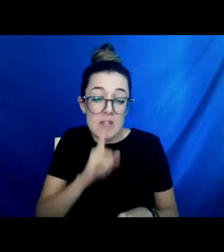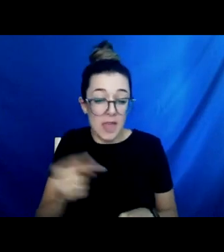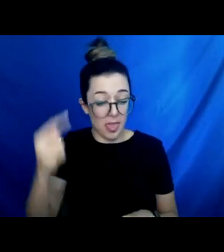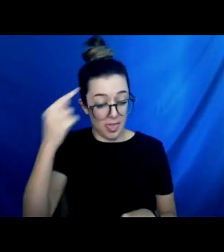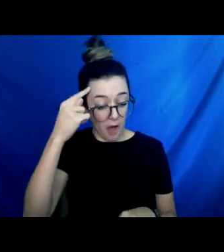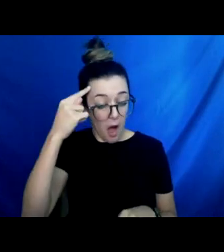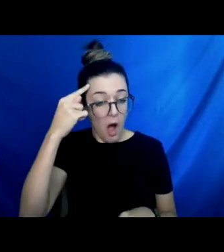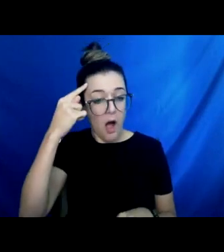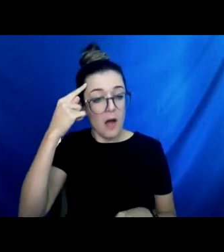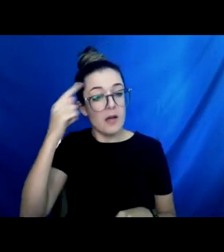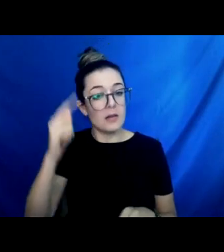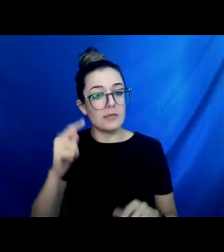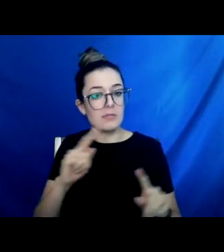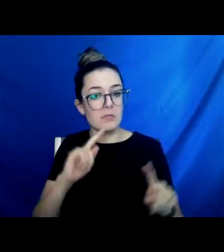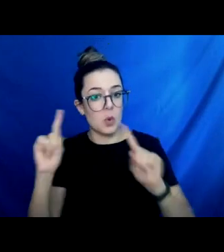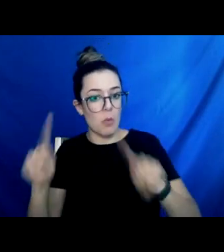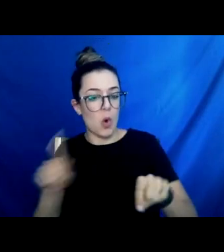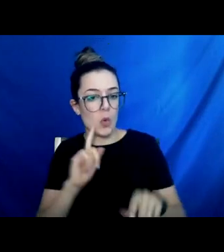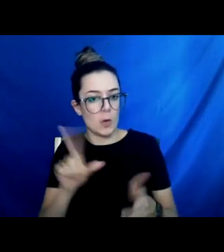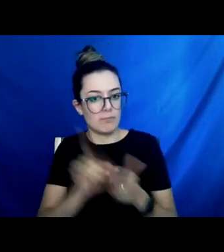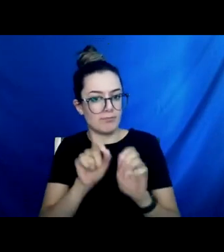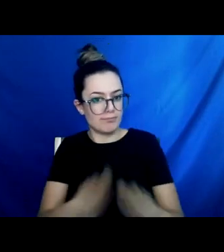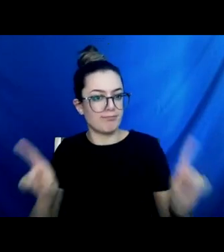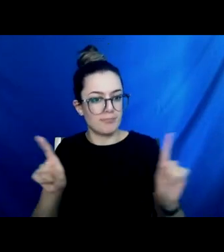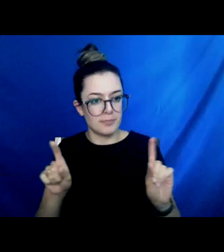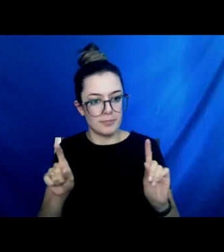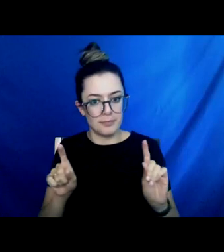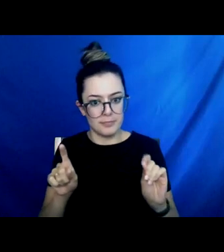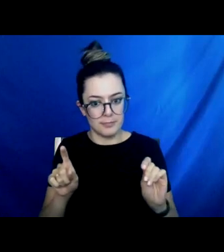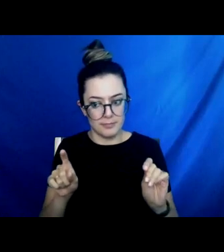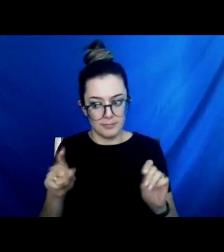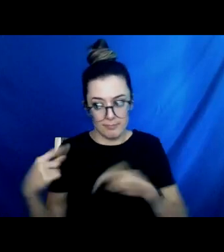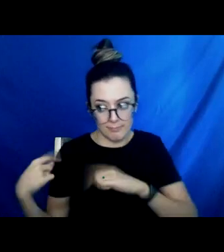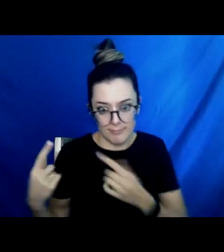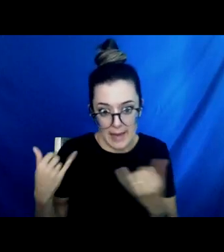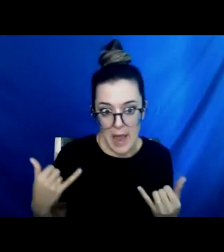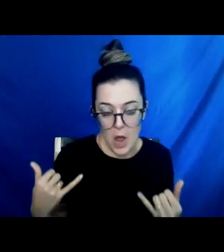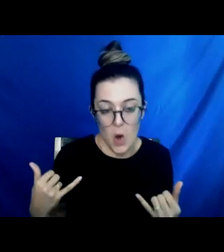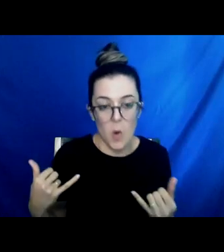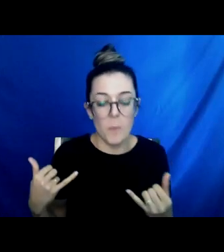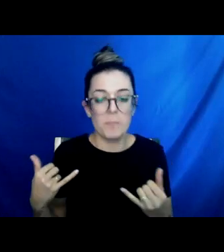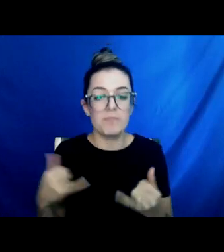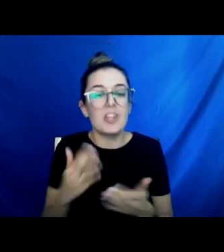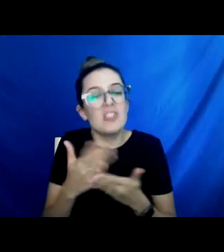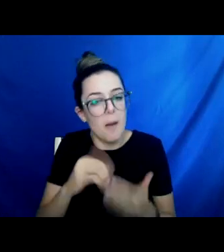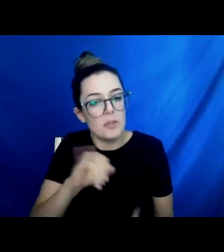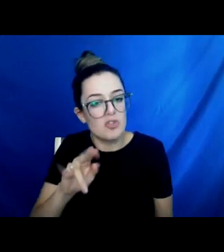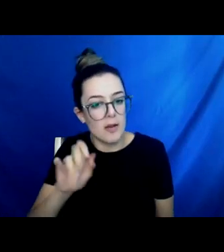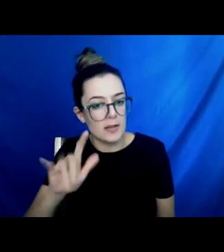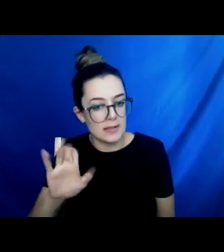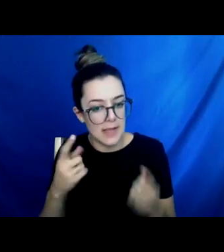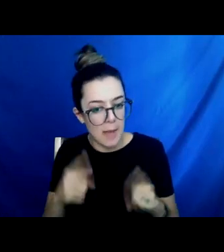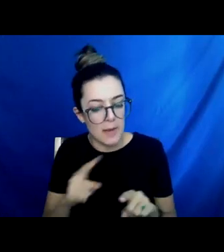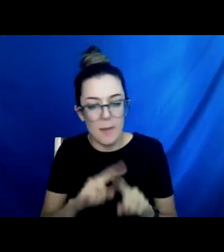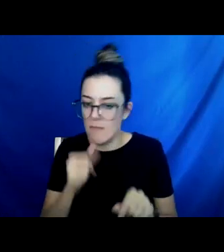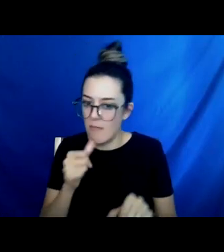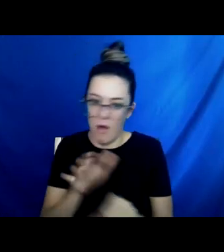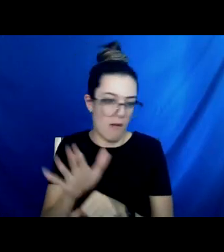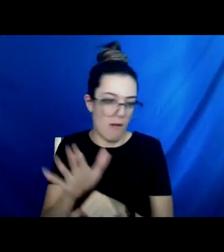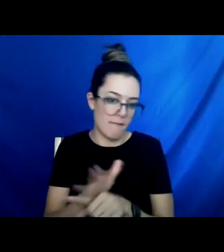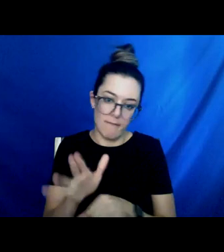is some form of justice happening for a few people right now, but in terms of the kind of justice that needs to happen, obviously the war is